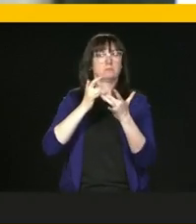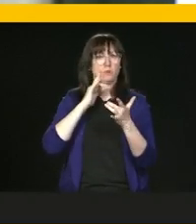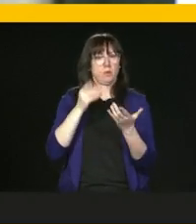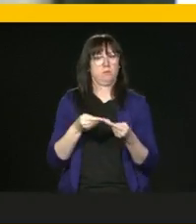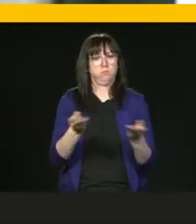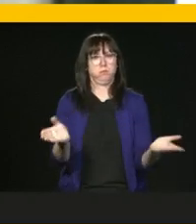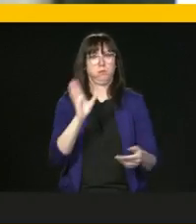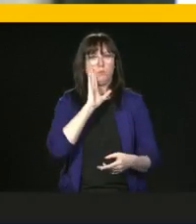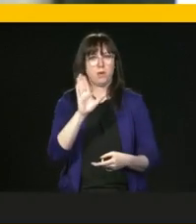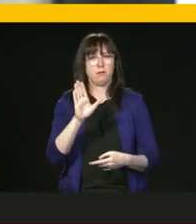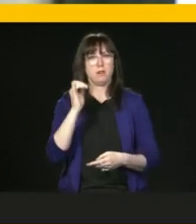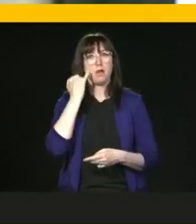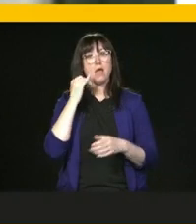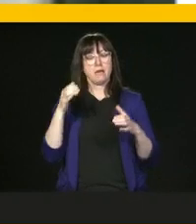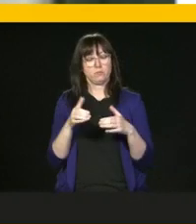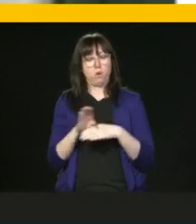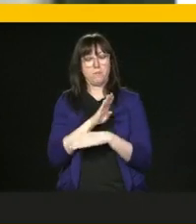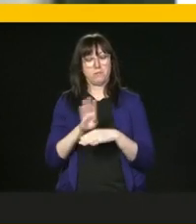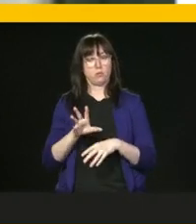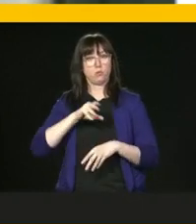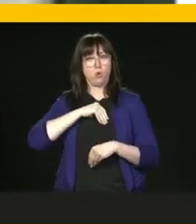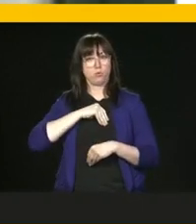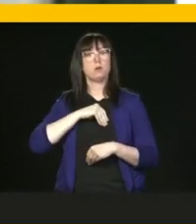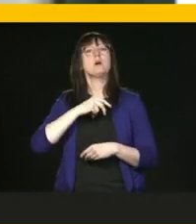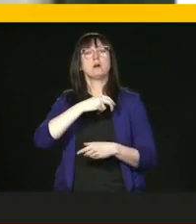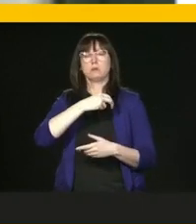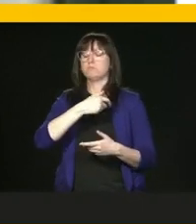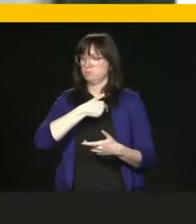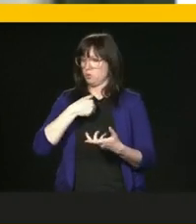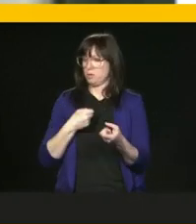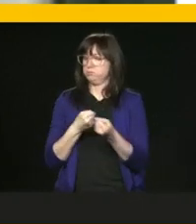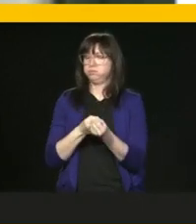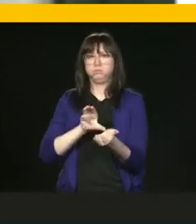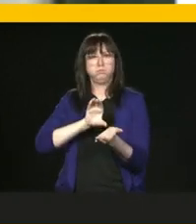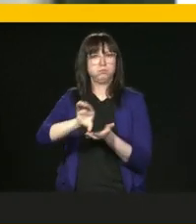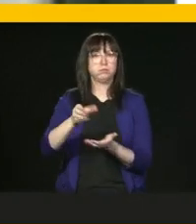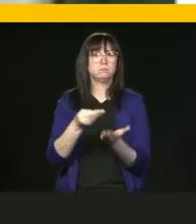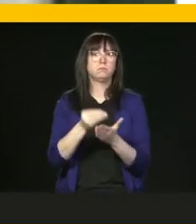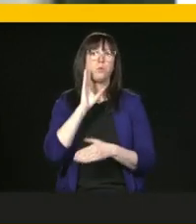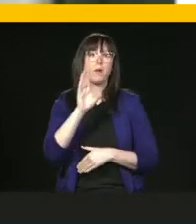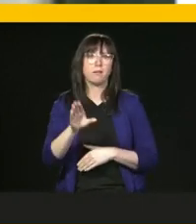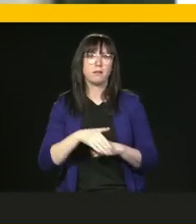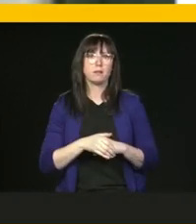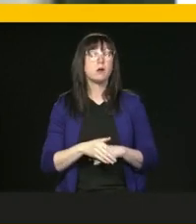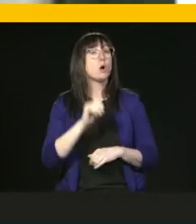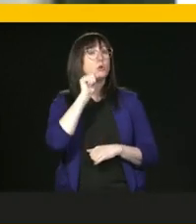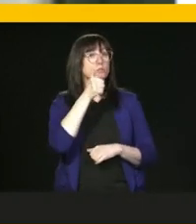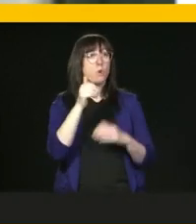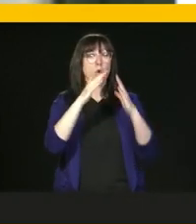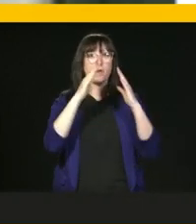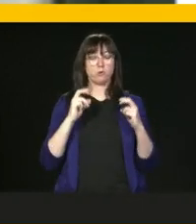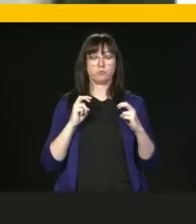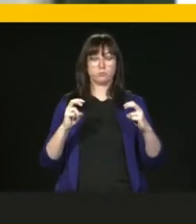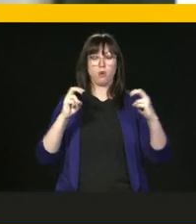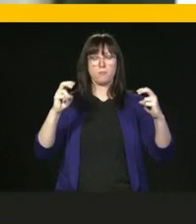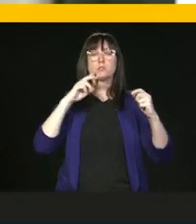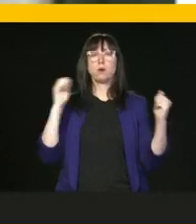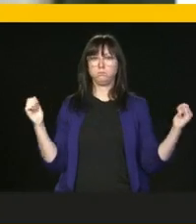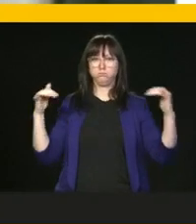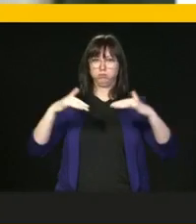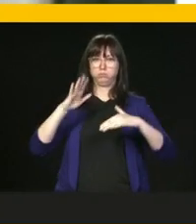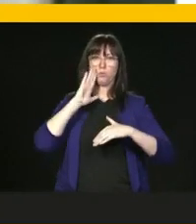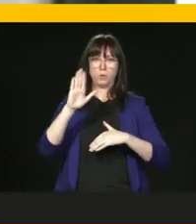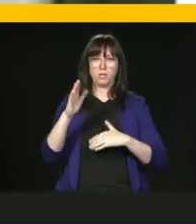own a small business, we're helping you bridge to better times. Tomorrow, the House of Commons will reconvene to